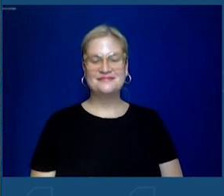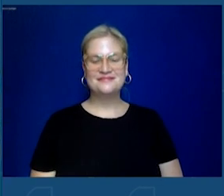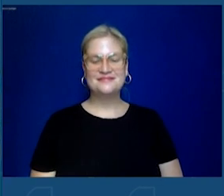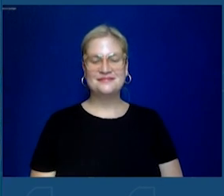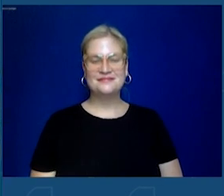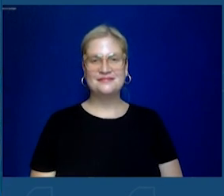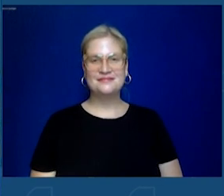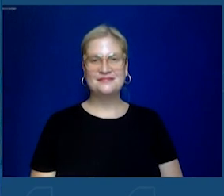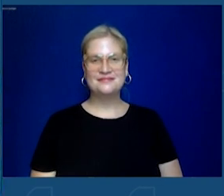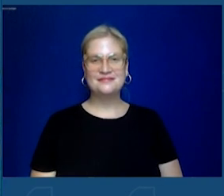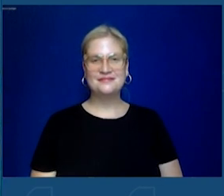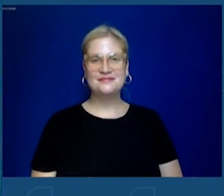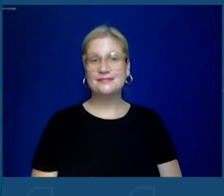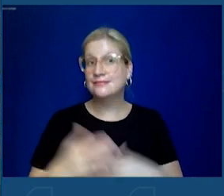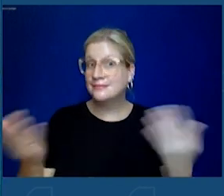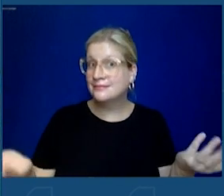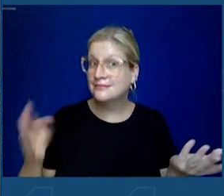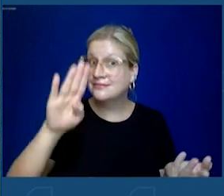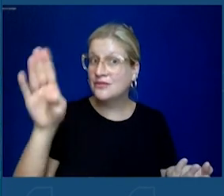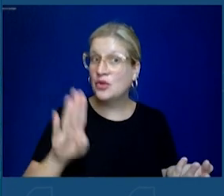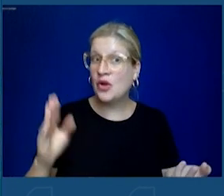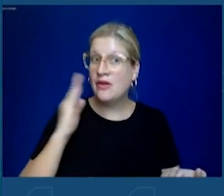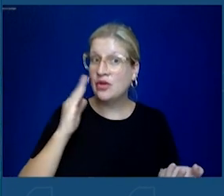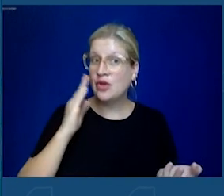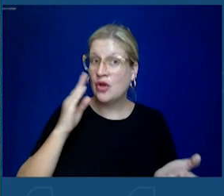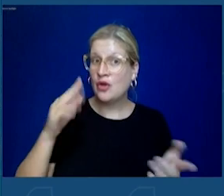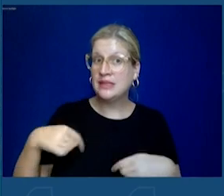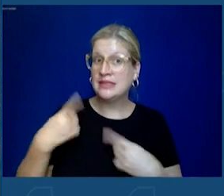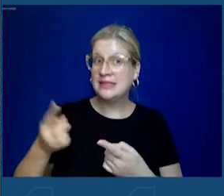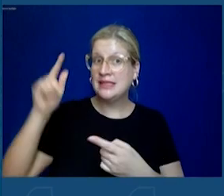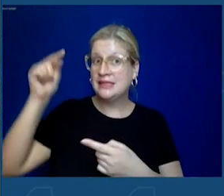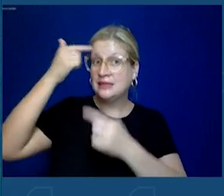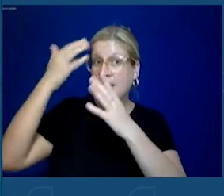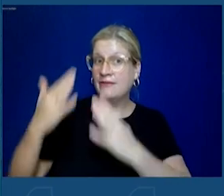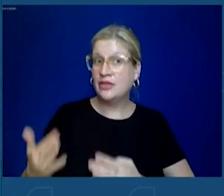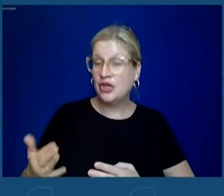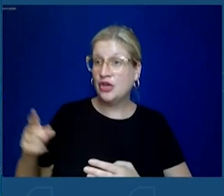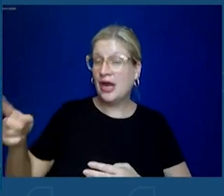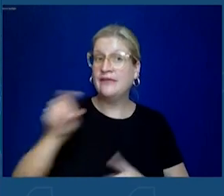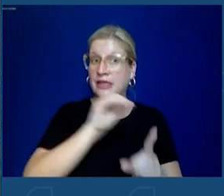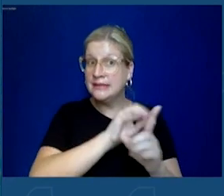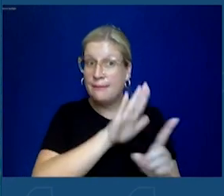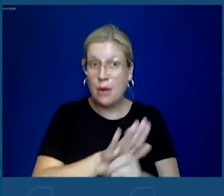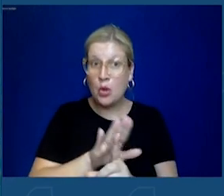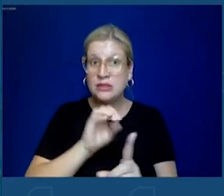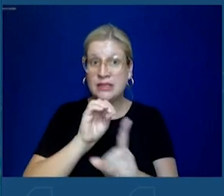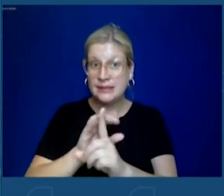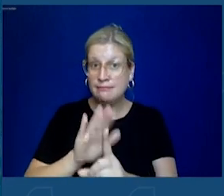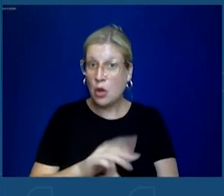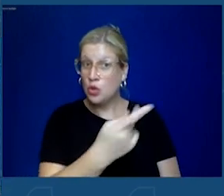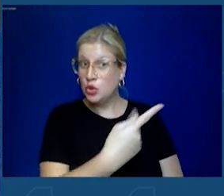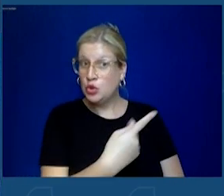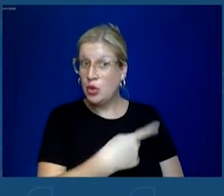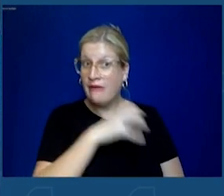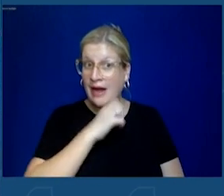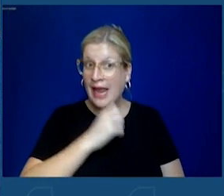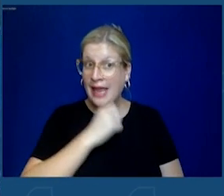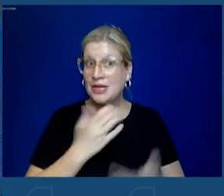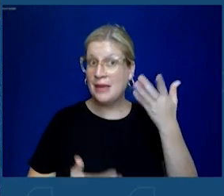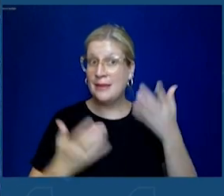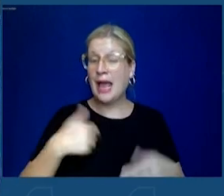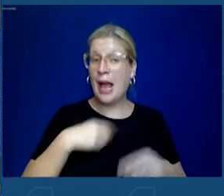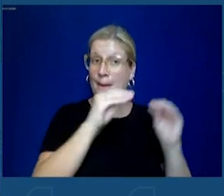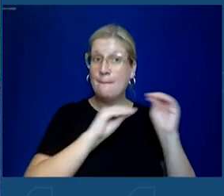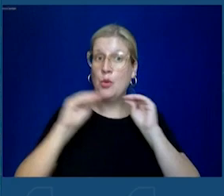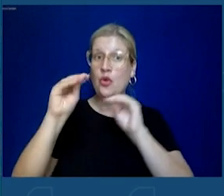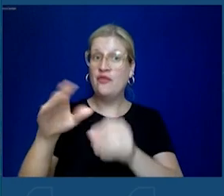And you never know, since the governor has outed her and I might be one of your neighbors one day here at Folwell.